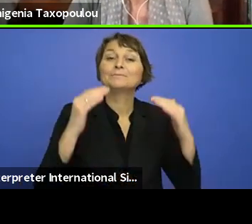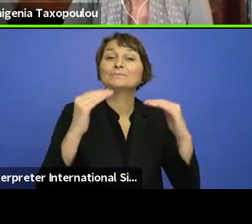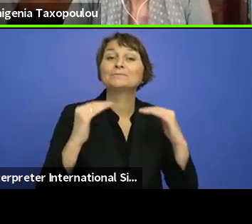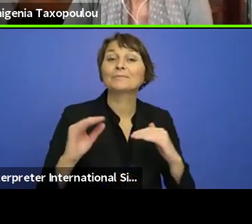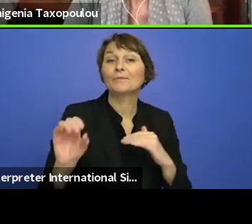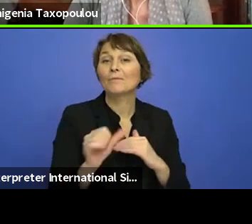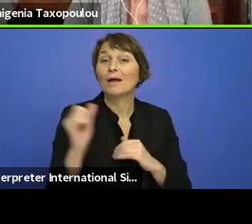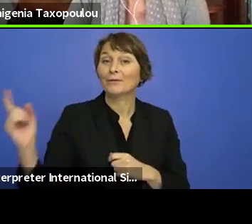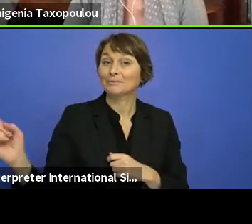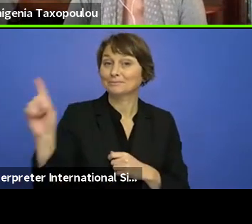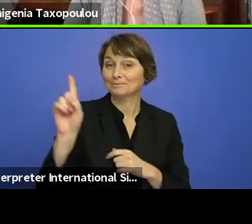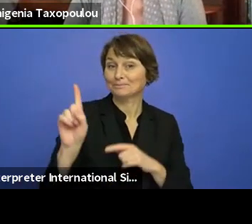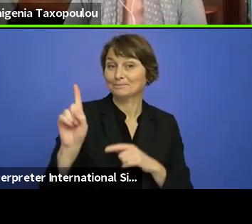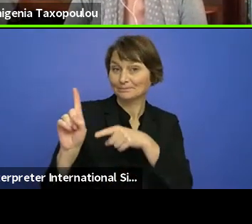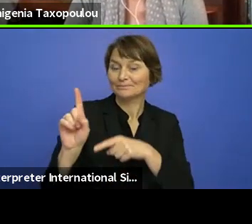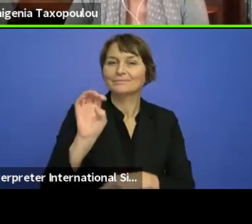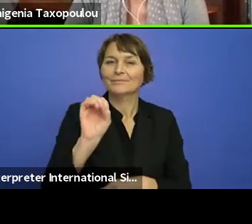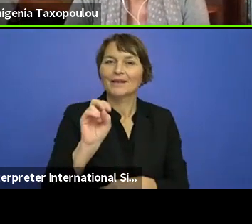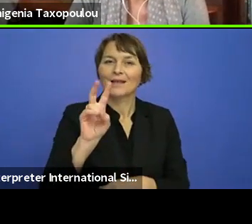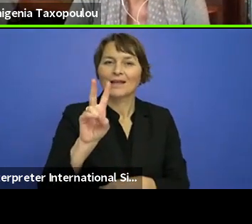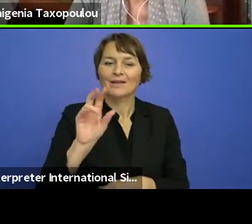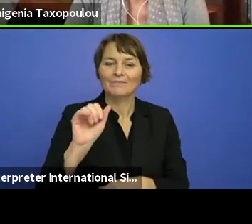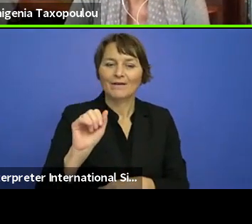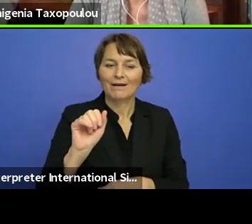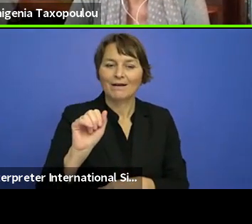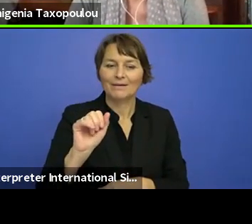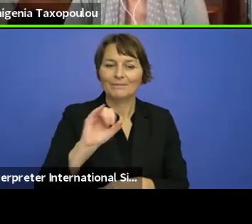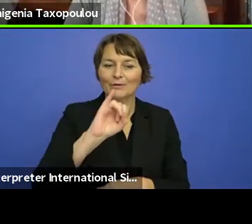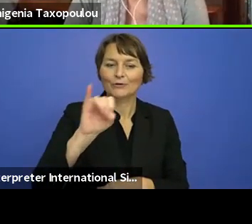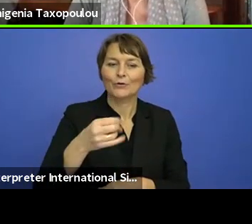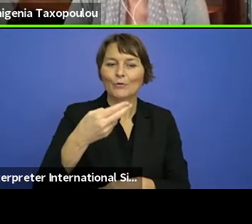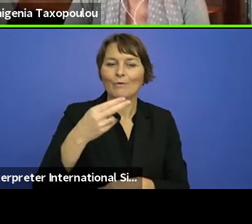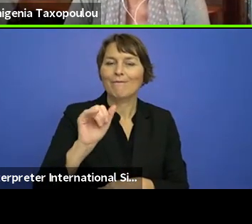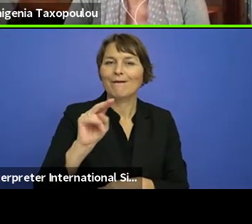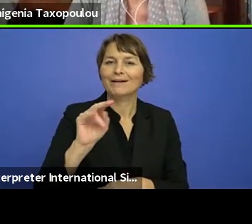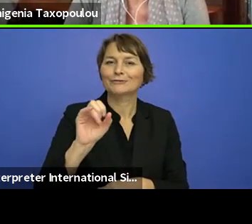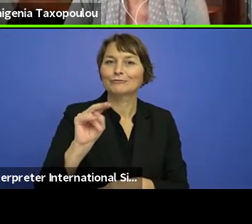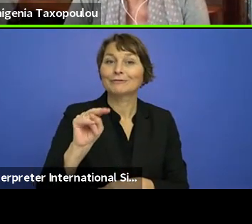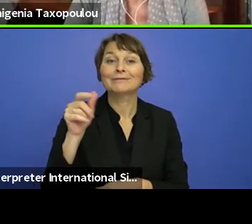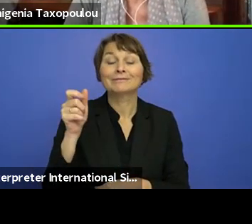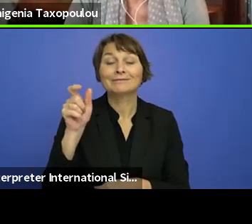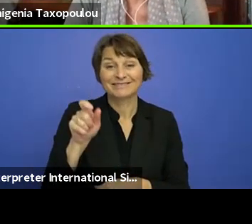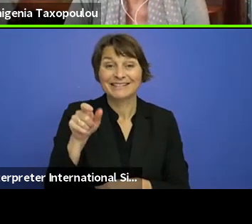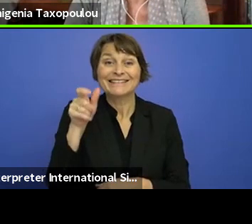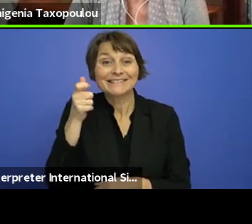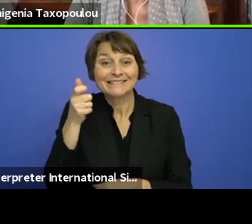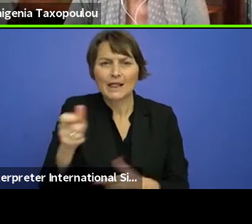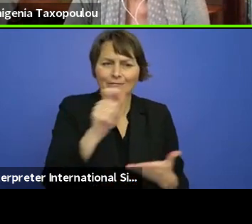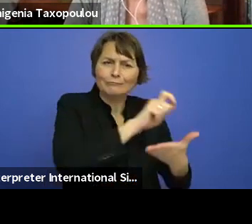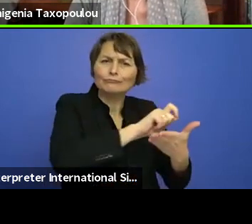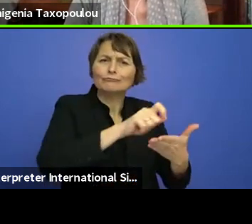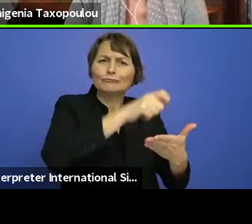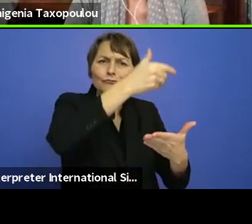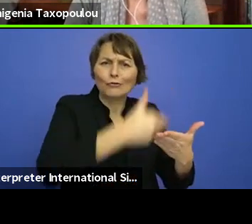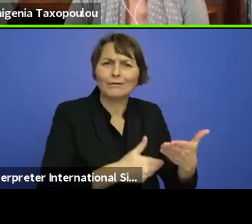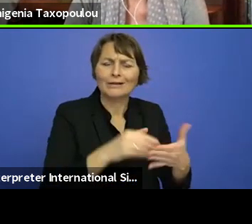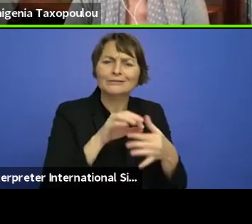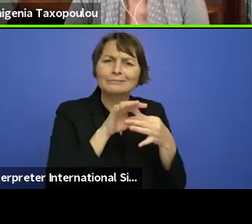Johansone, a cultural journalist with a background in environmental studies, who